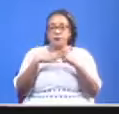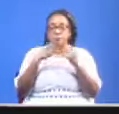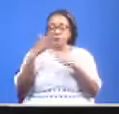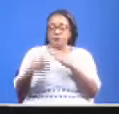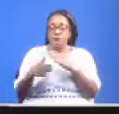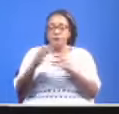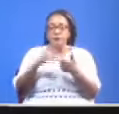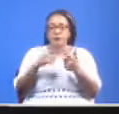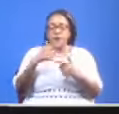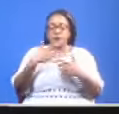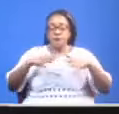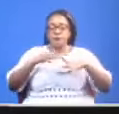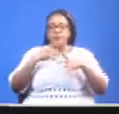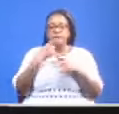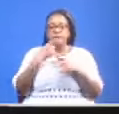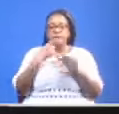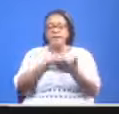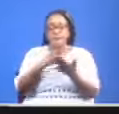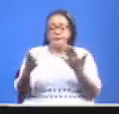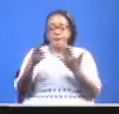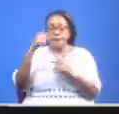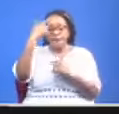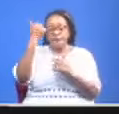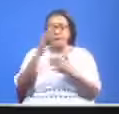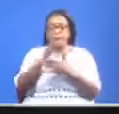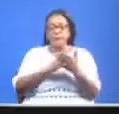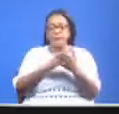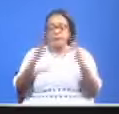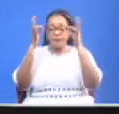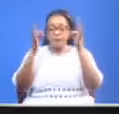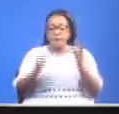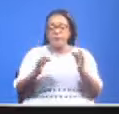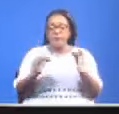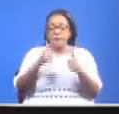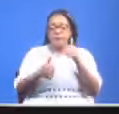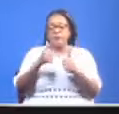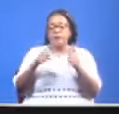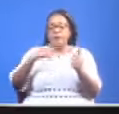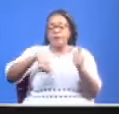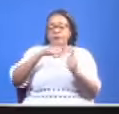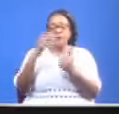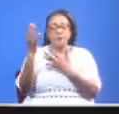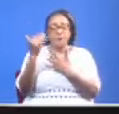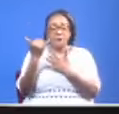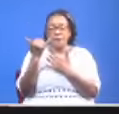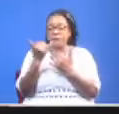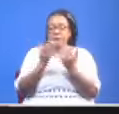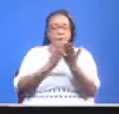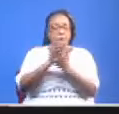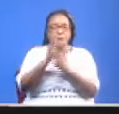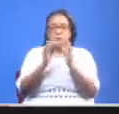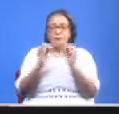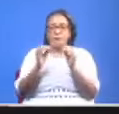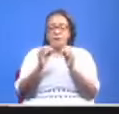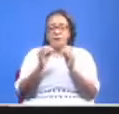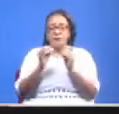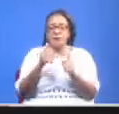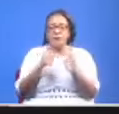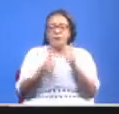termed as failure, because some of the decisions that we had expected to see did not come through. And the draft text, which is